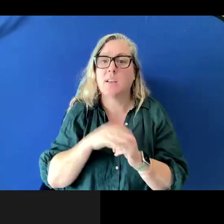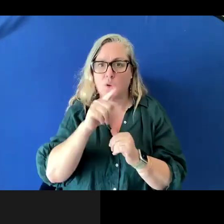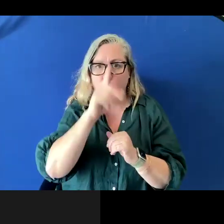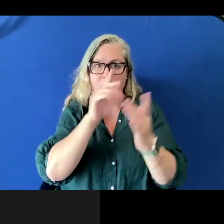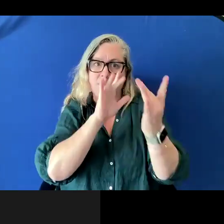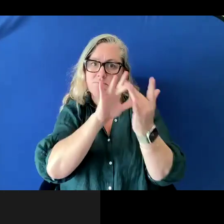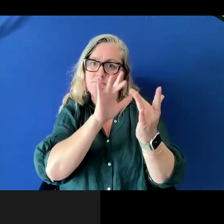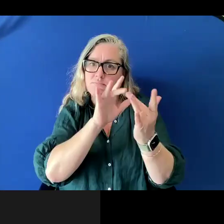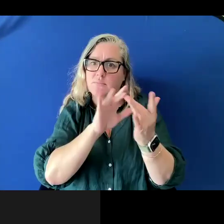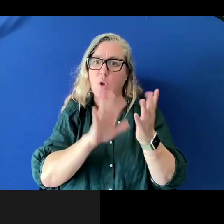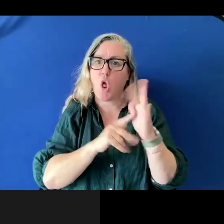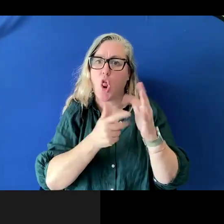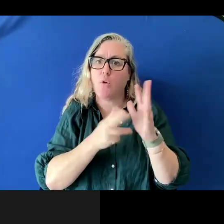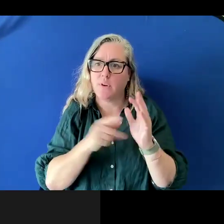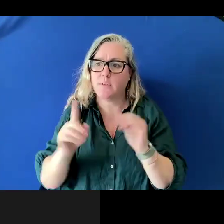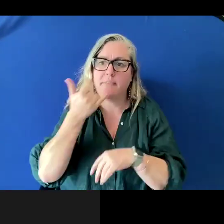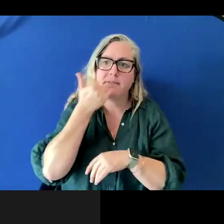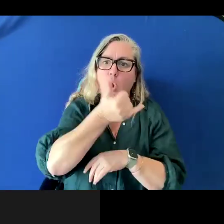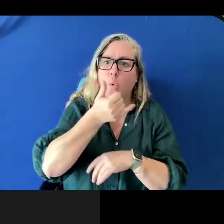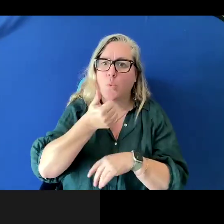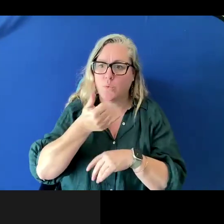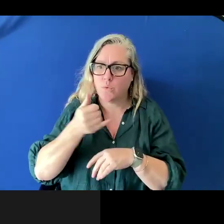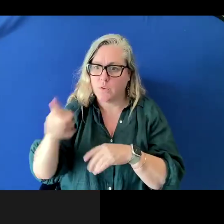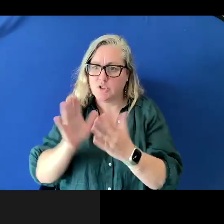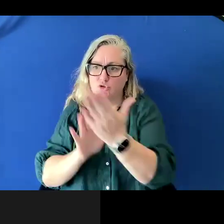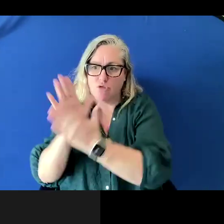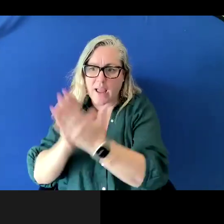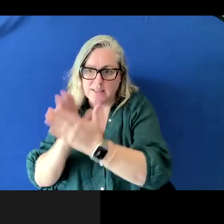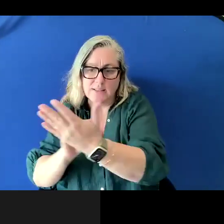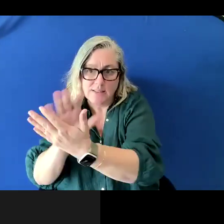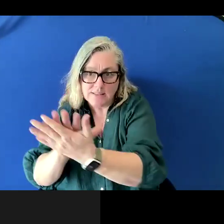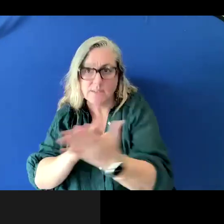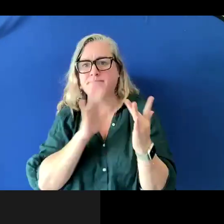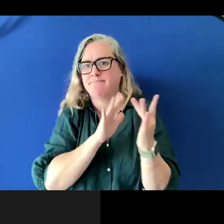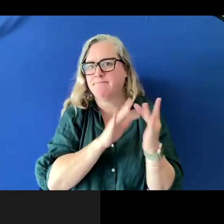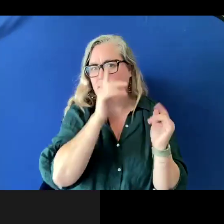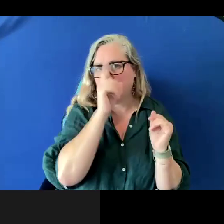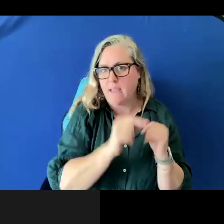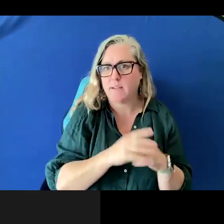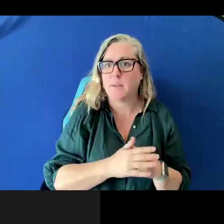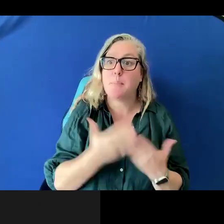on the phone number in the chat. And thank you, Rosie, for posting those messages as I went through.